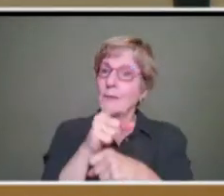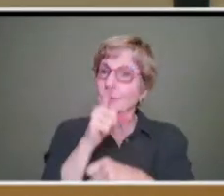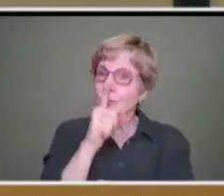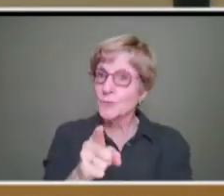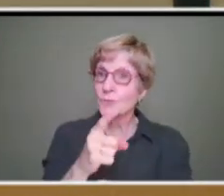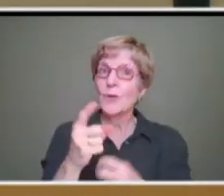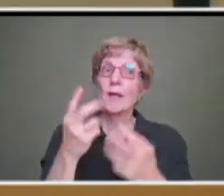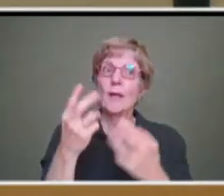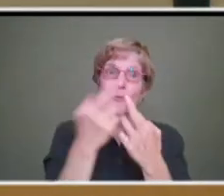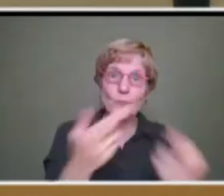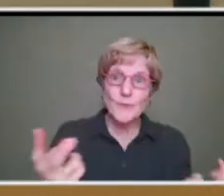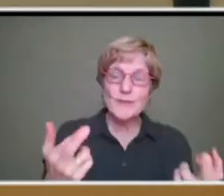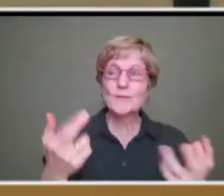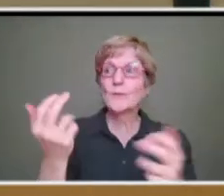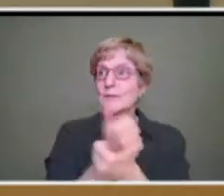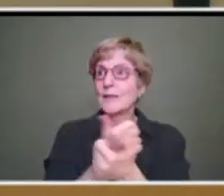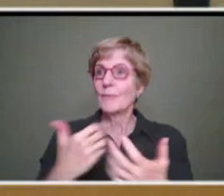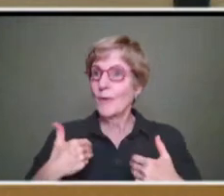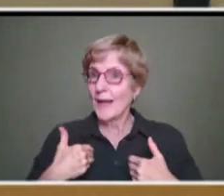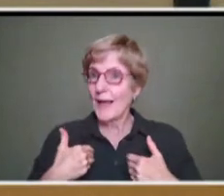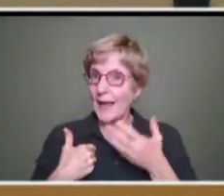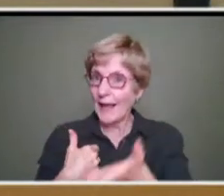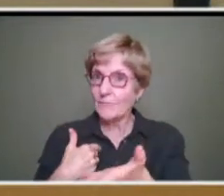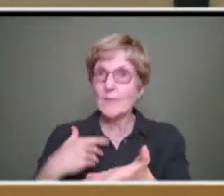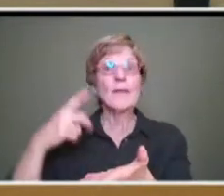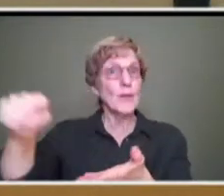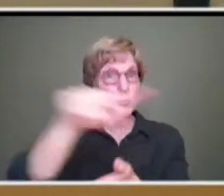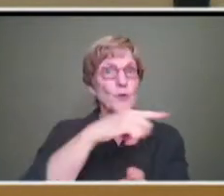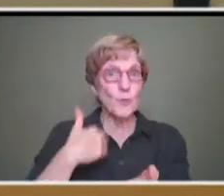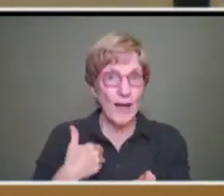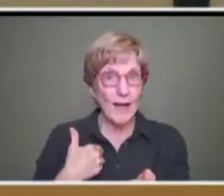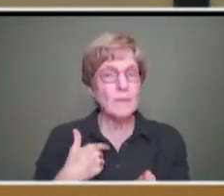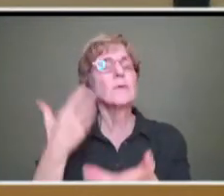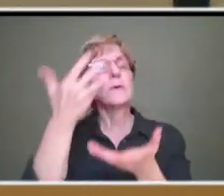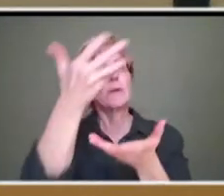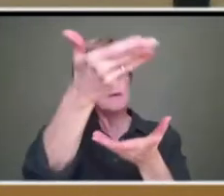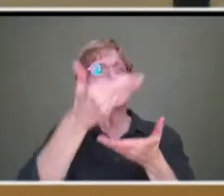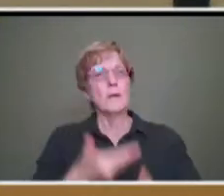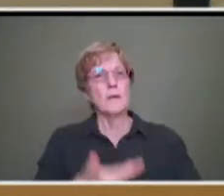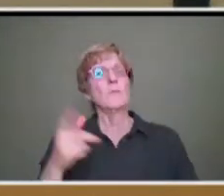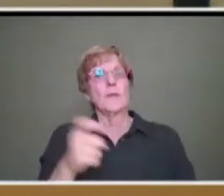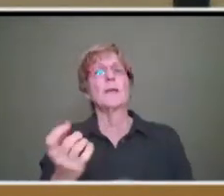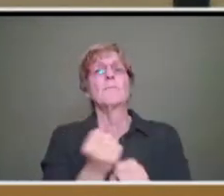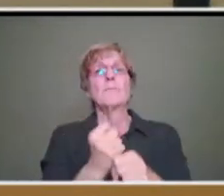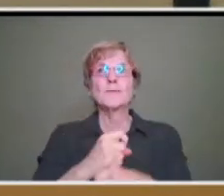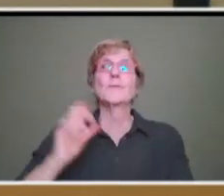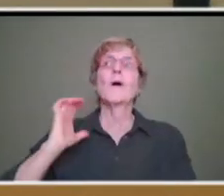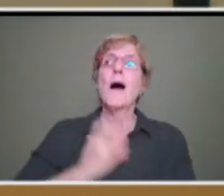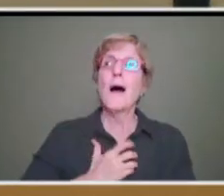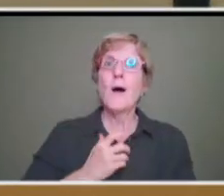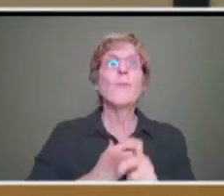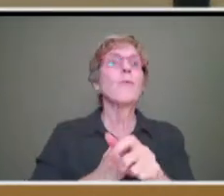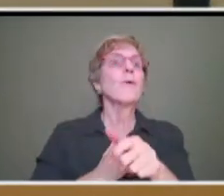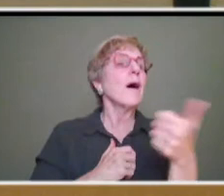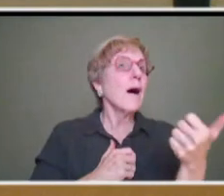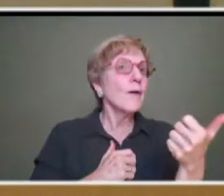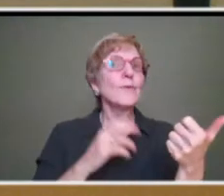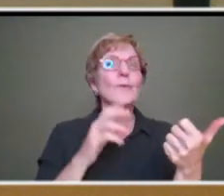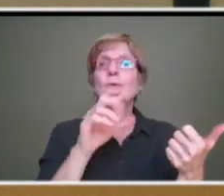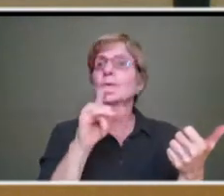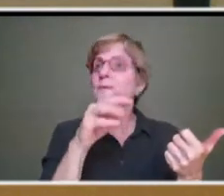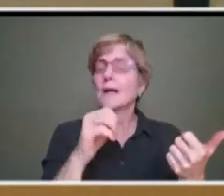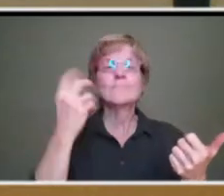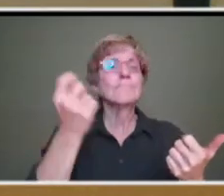resources that we have that you have we get we want to make sure that our other sides of the community understand